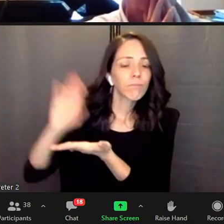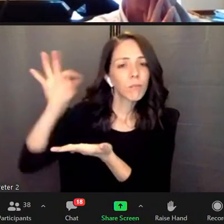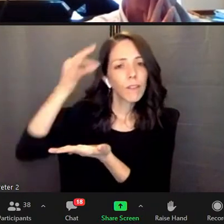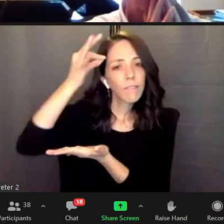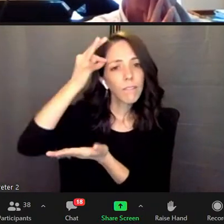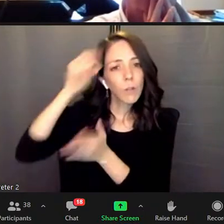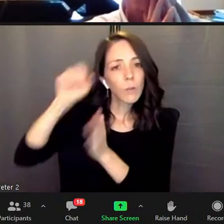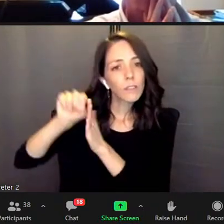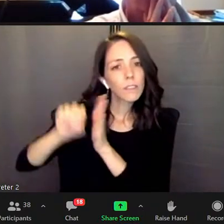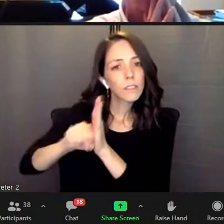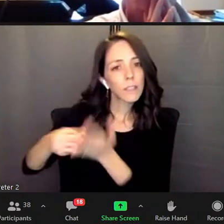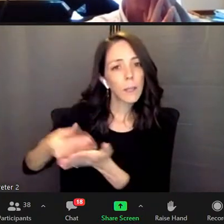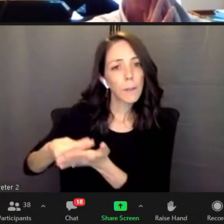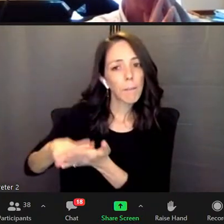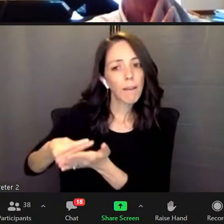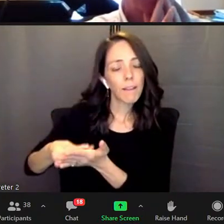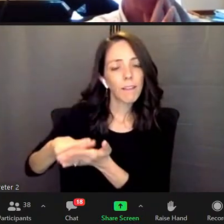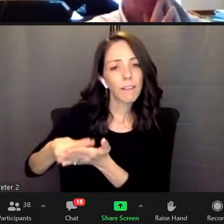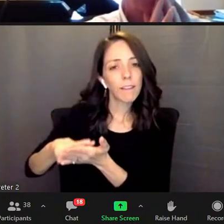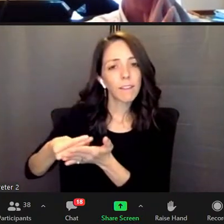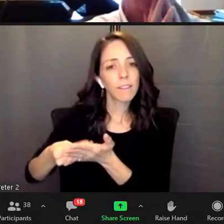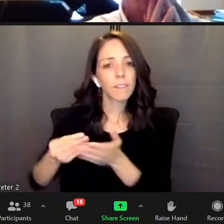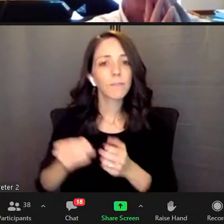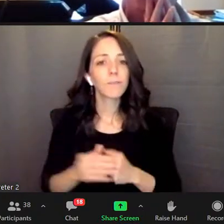our departments are